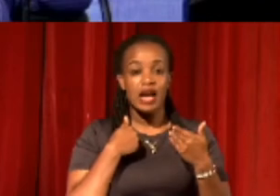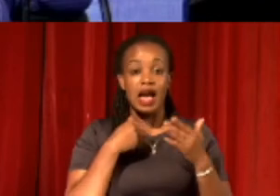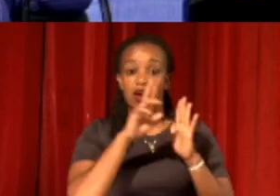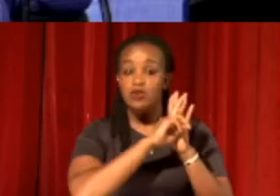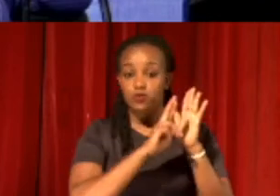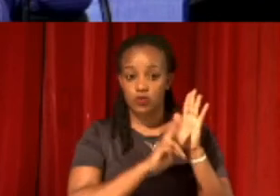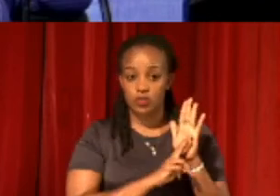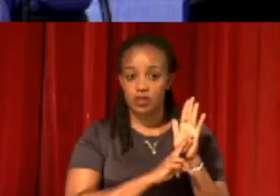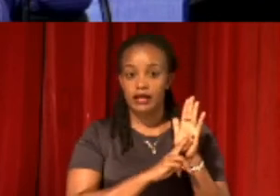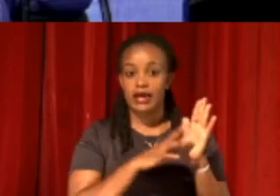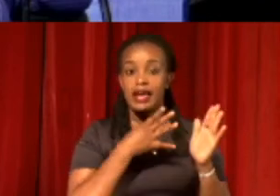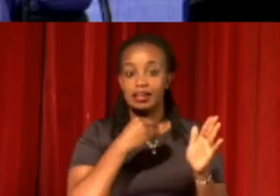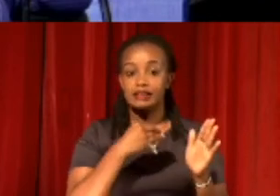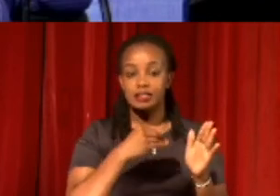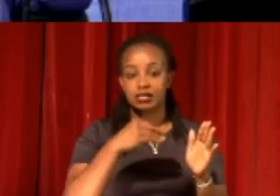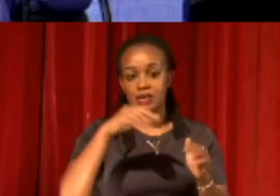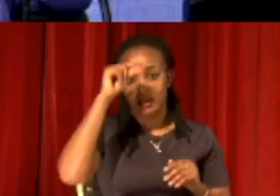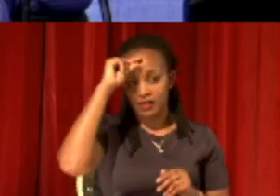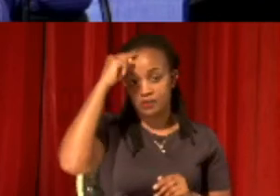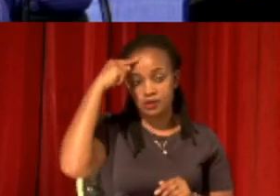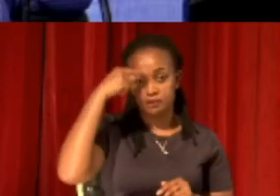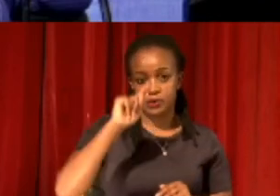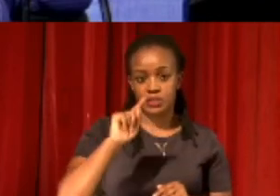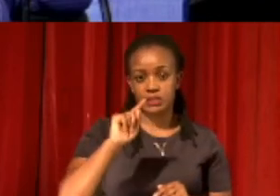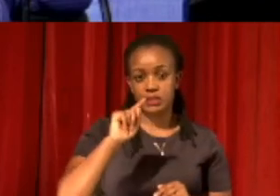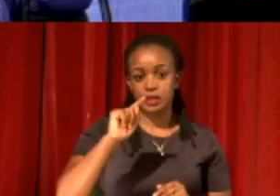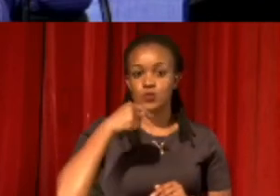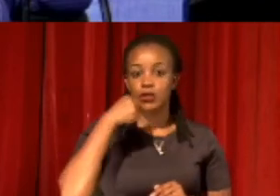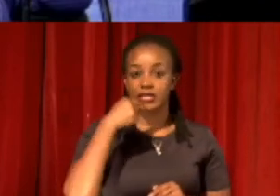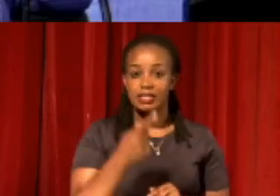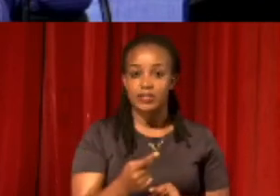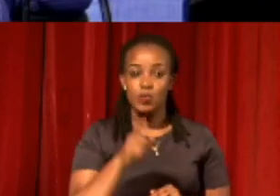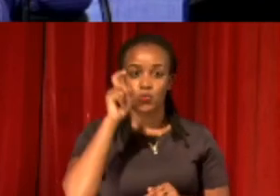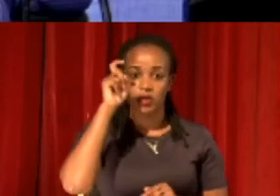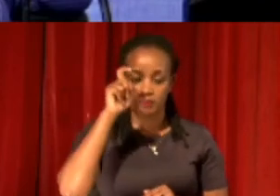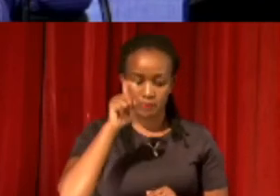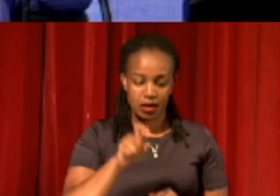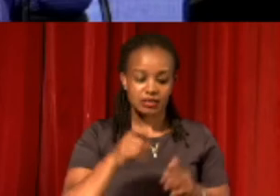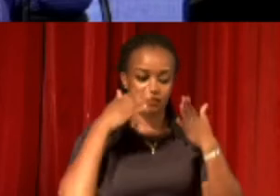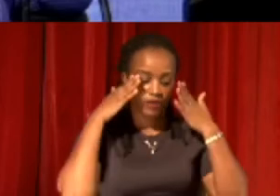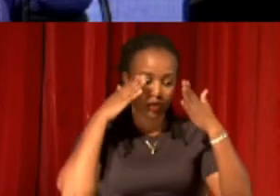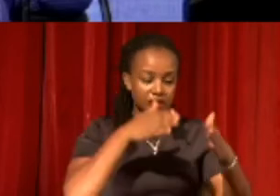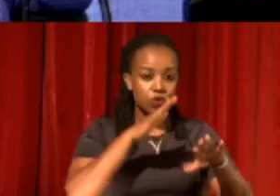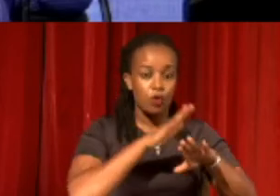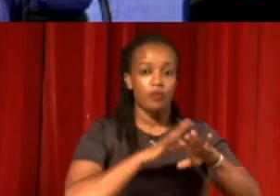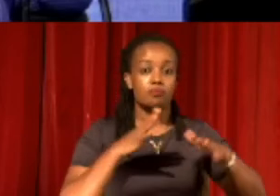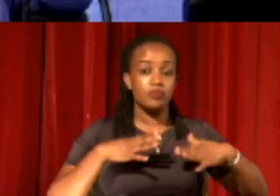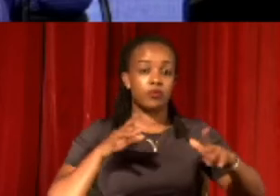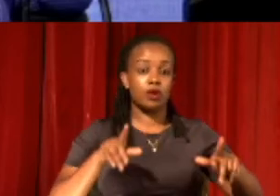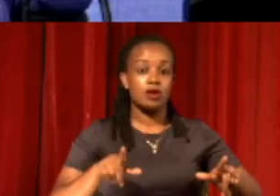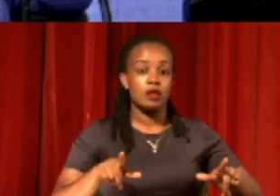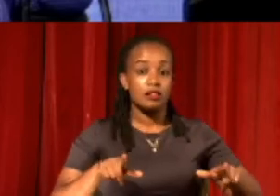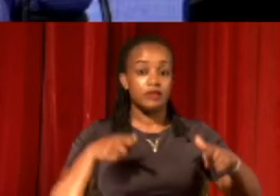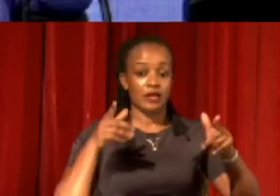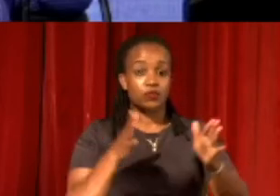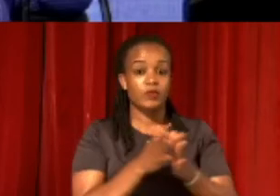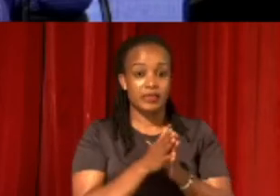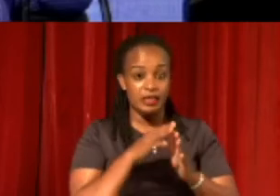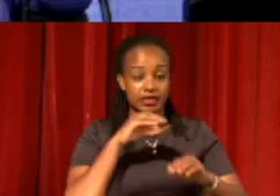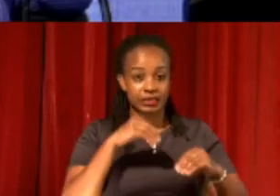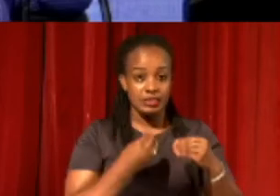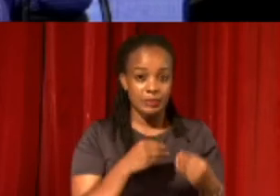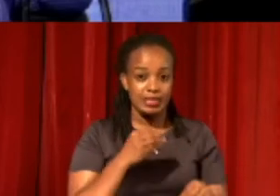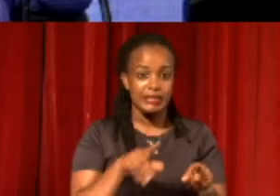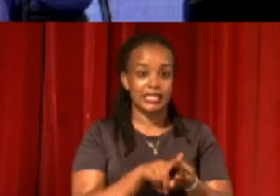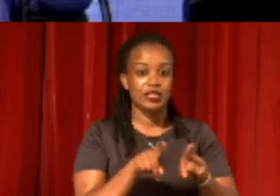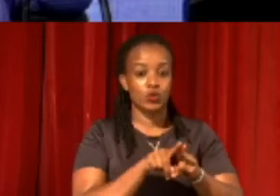of the major government policy is that we must consider people living with disability and the